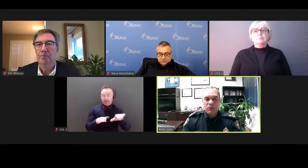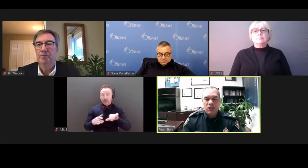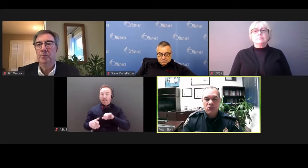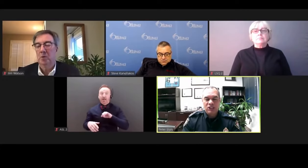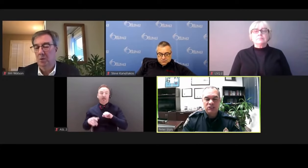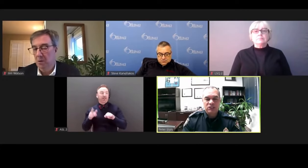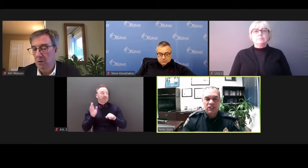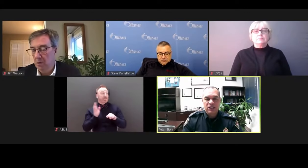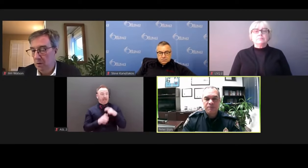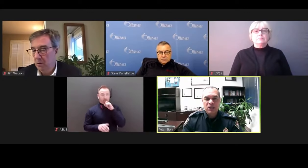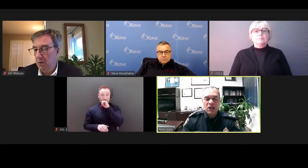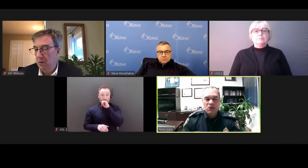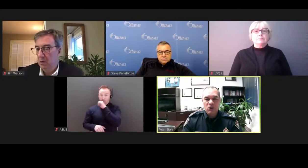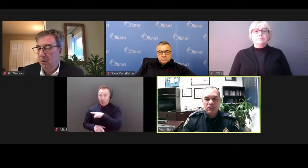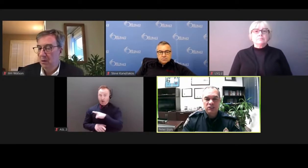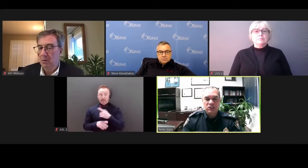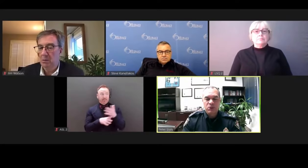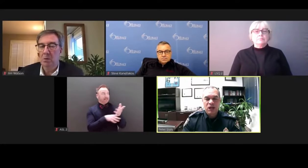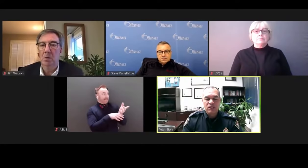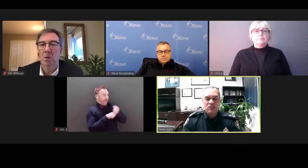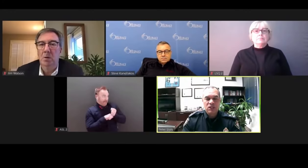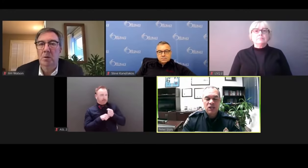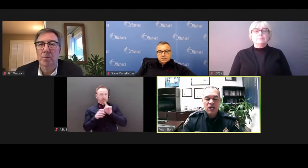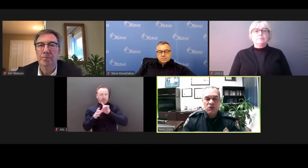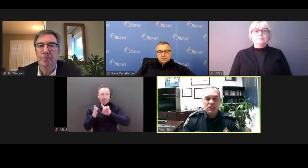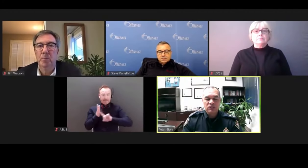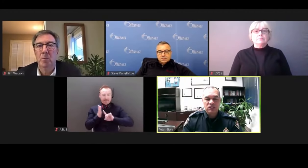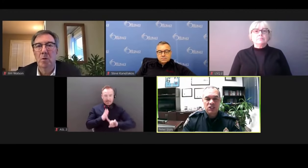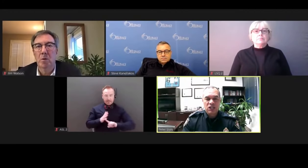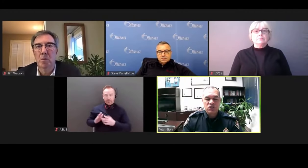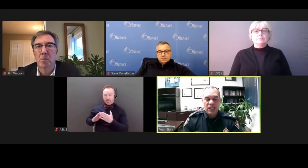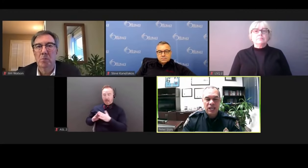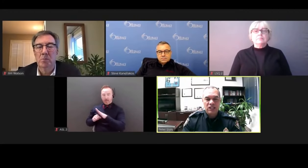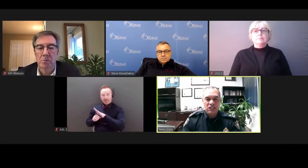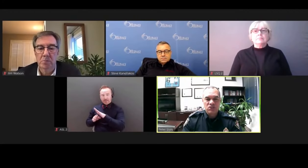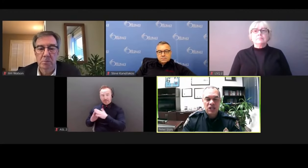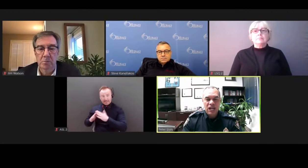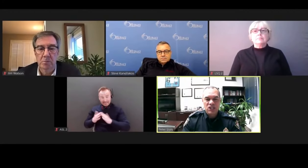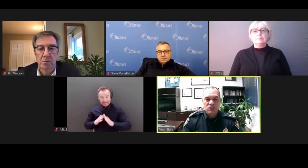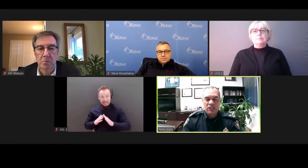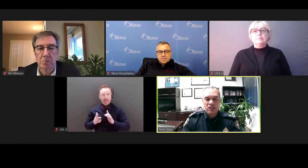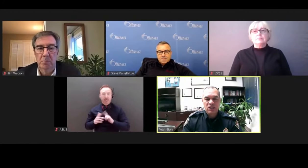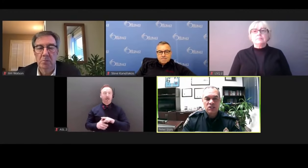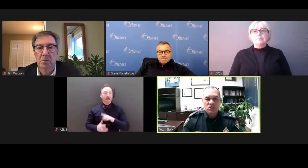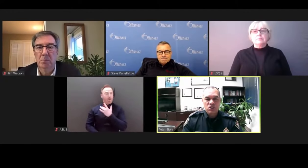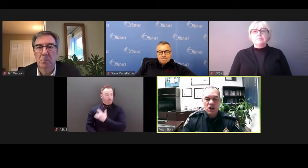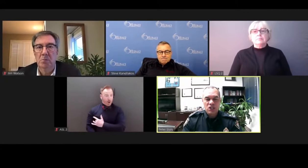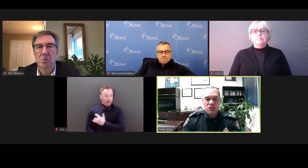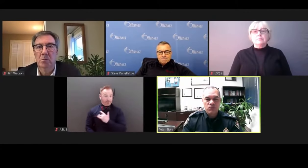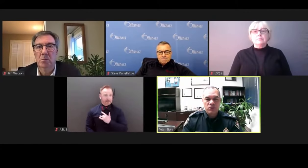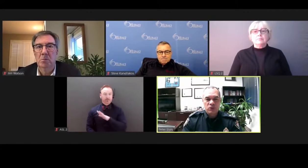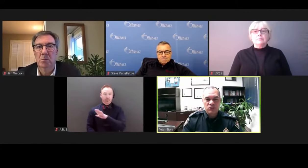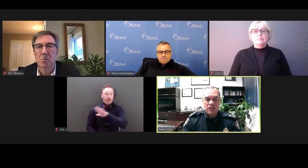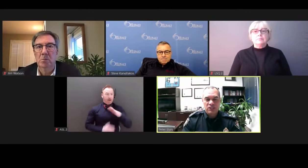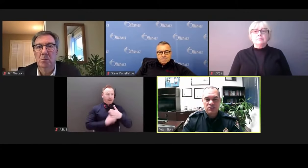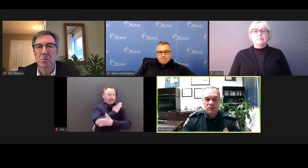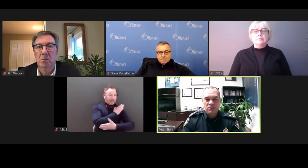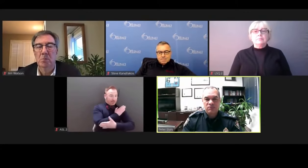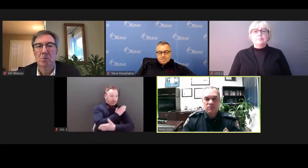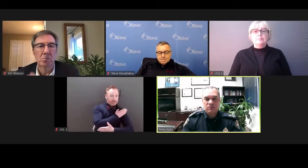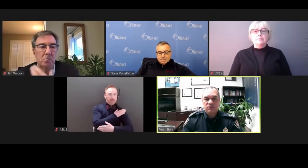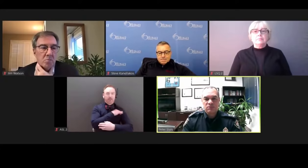people across this city, across this province, across this country, and internationally to charge them for those